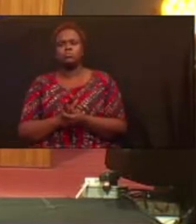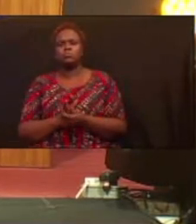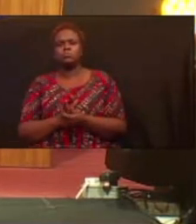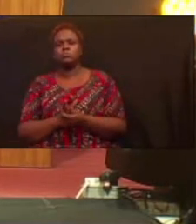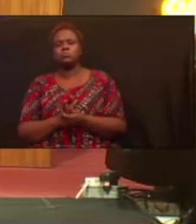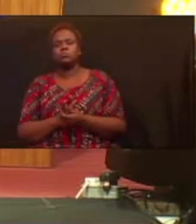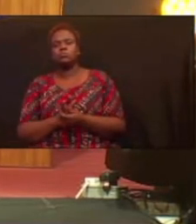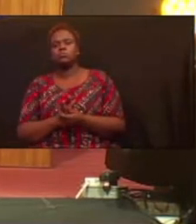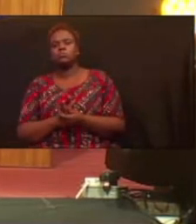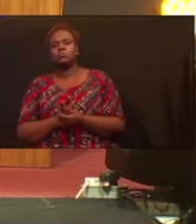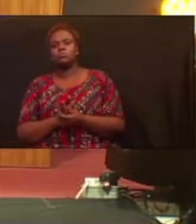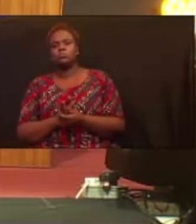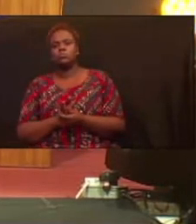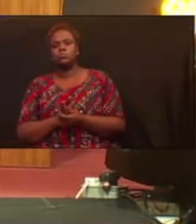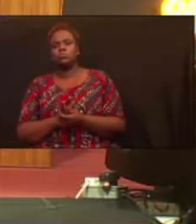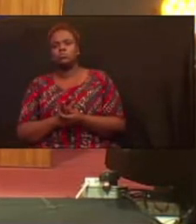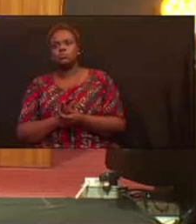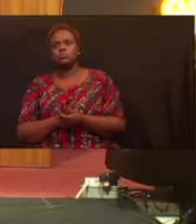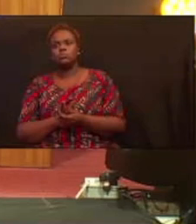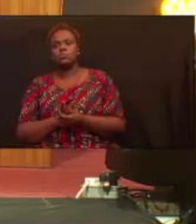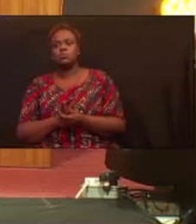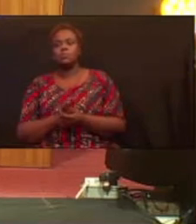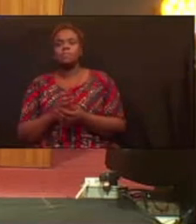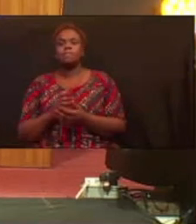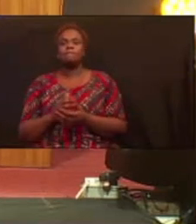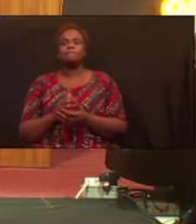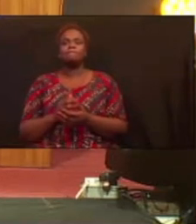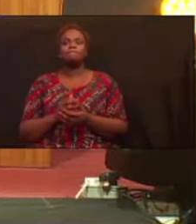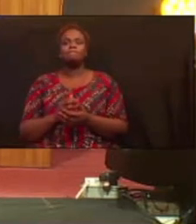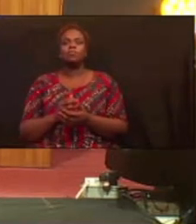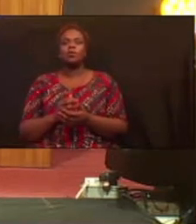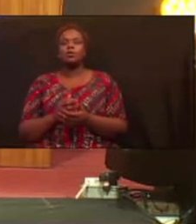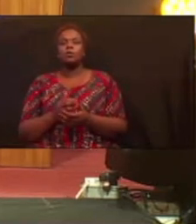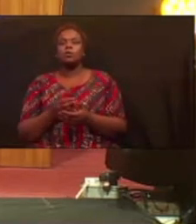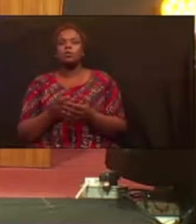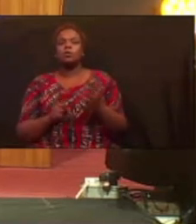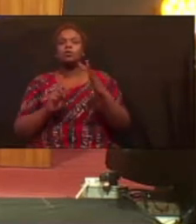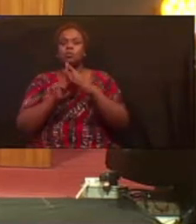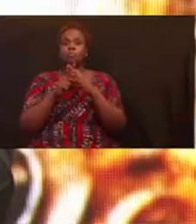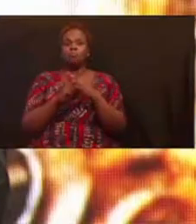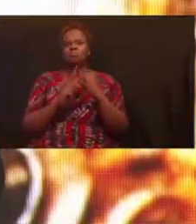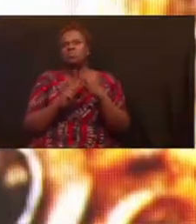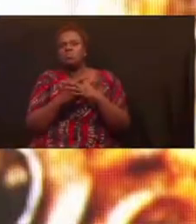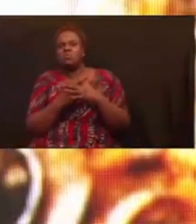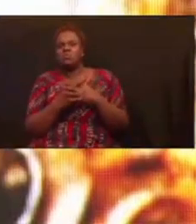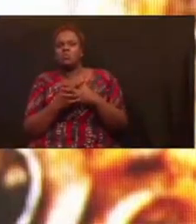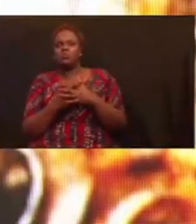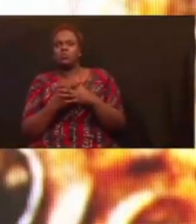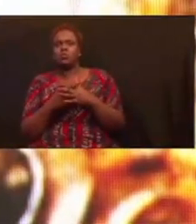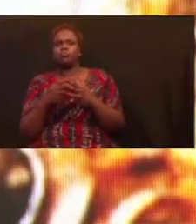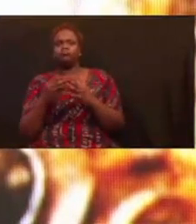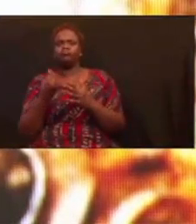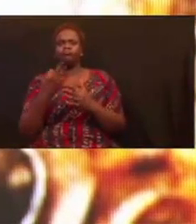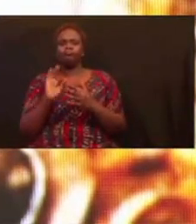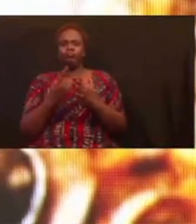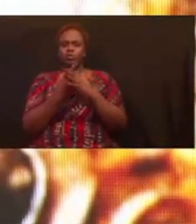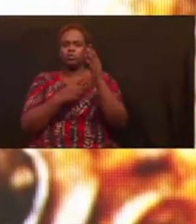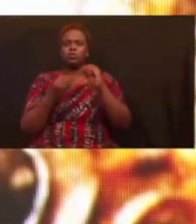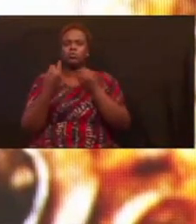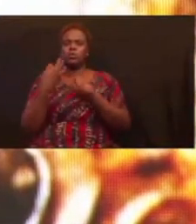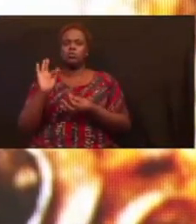within a territory is the presence or the absence of discipleship and methodical